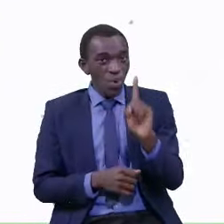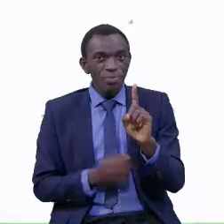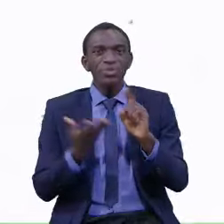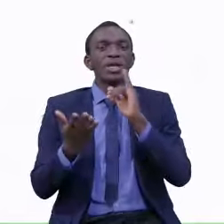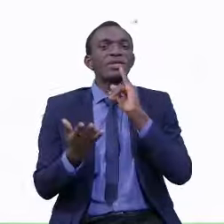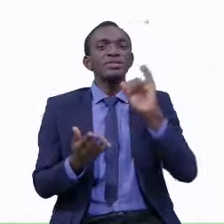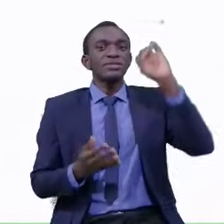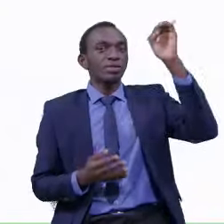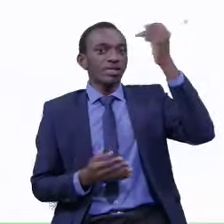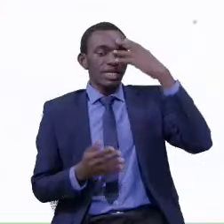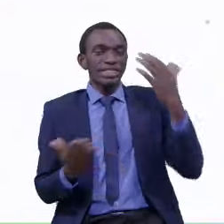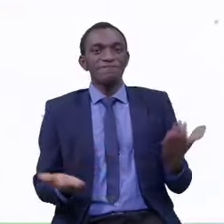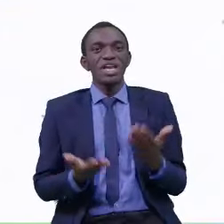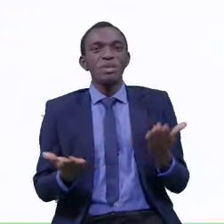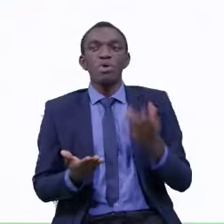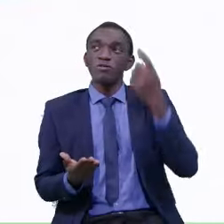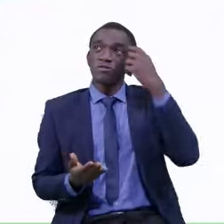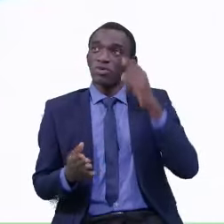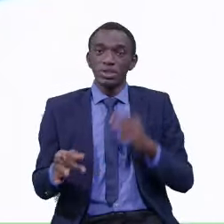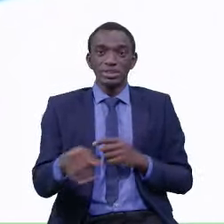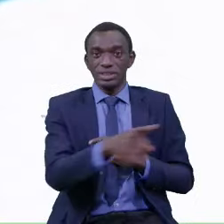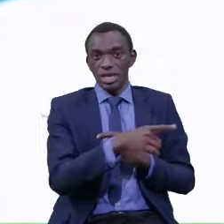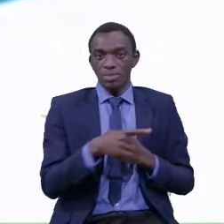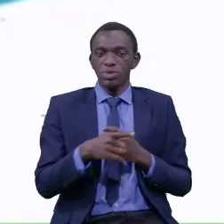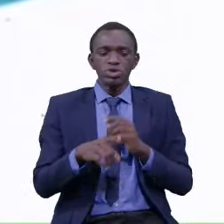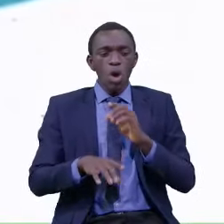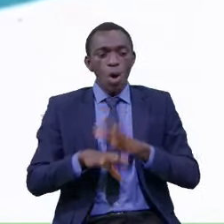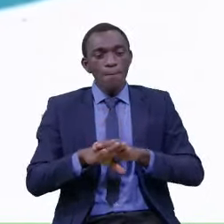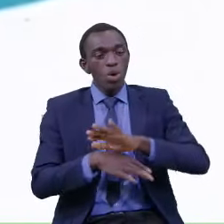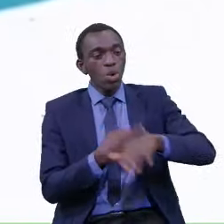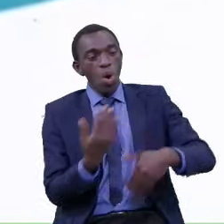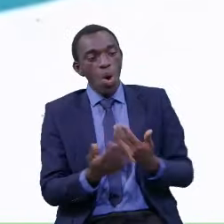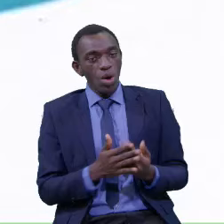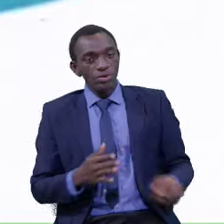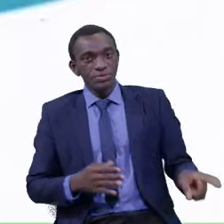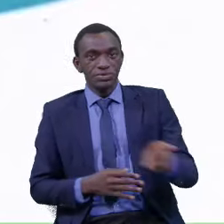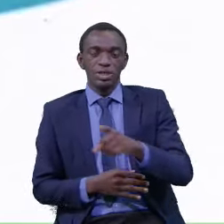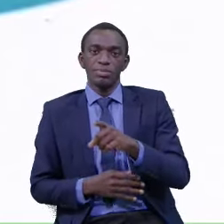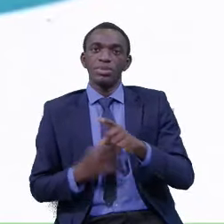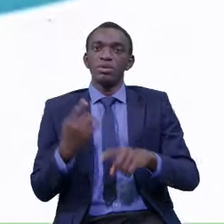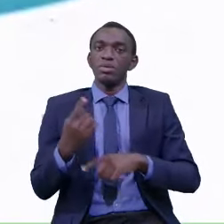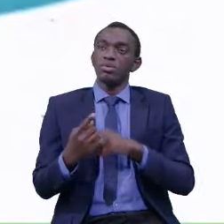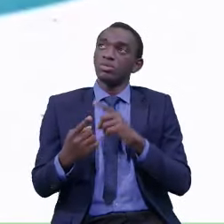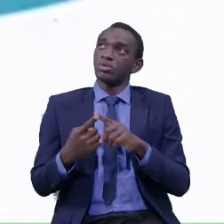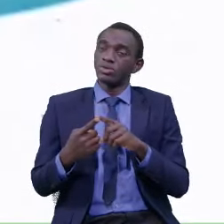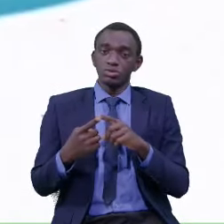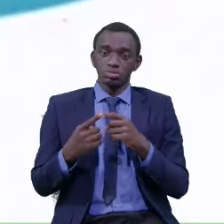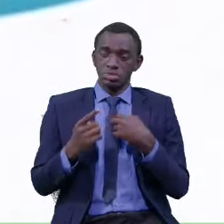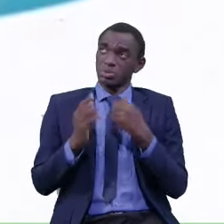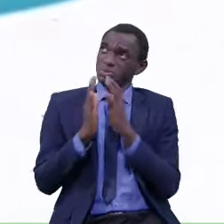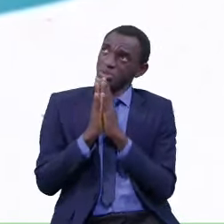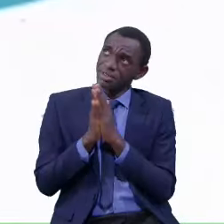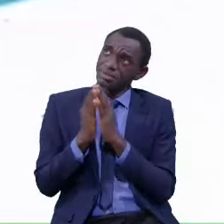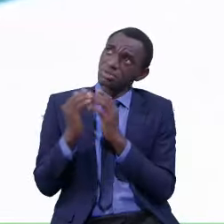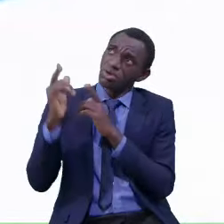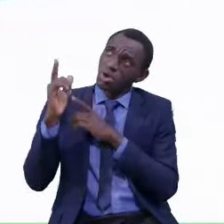for them upon them all. Will you, Lord, therefore, give me the great